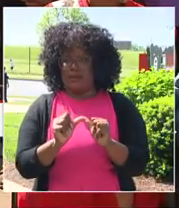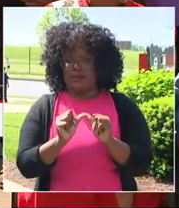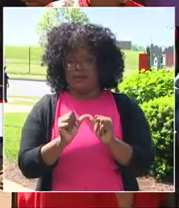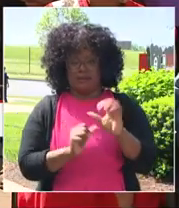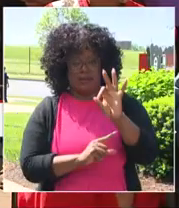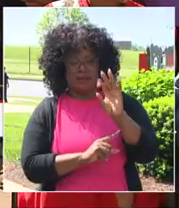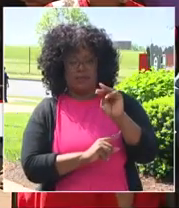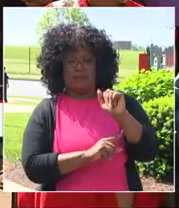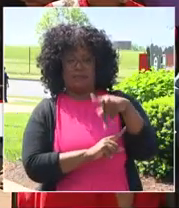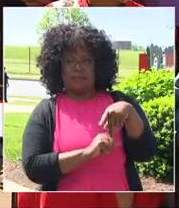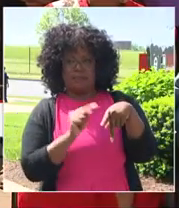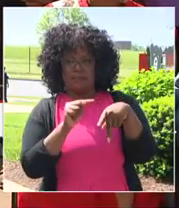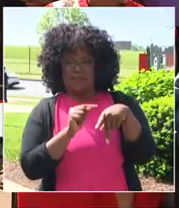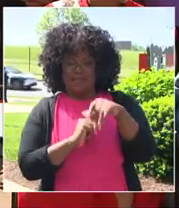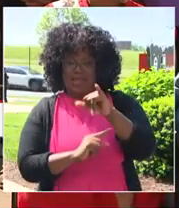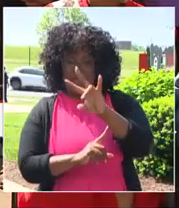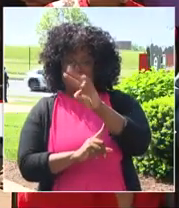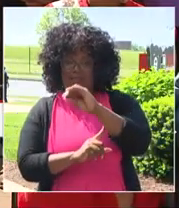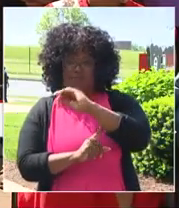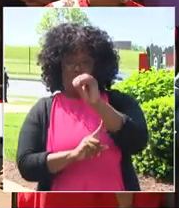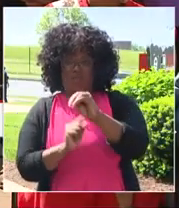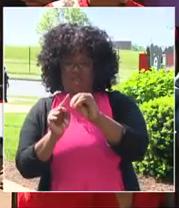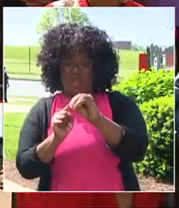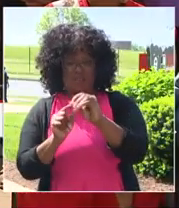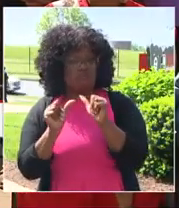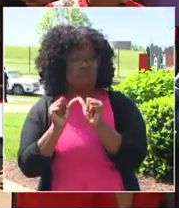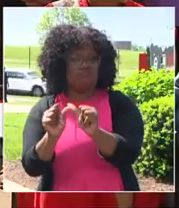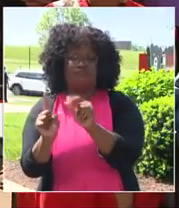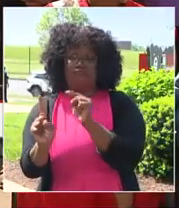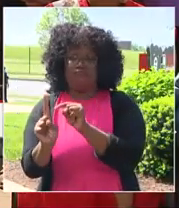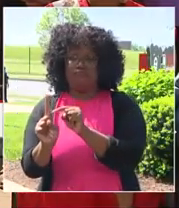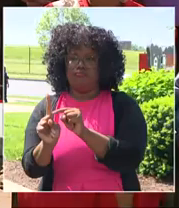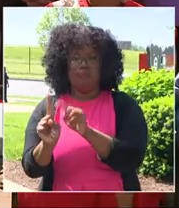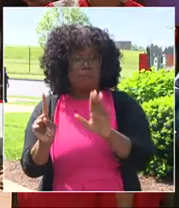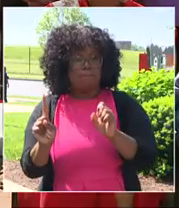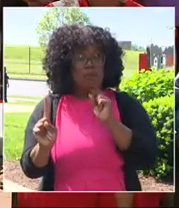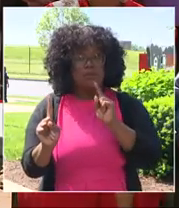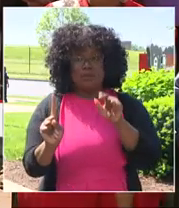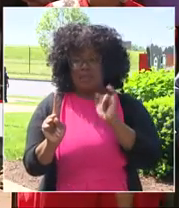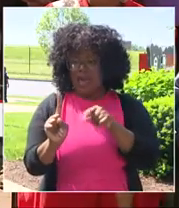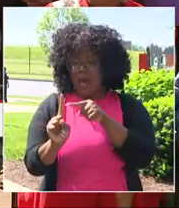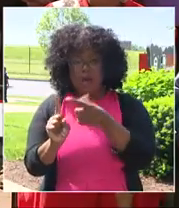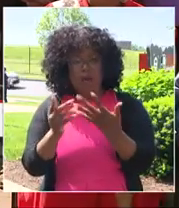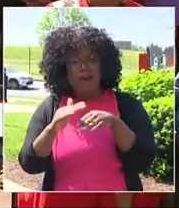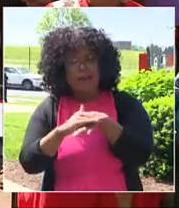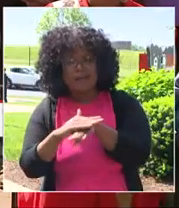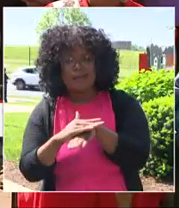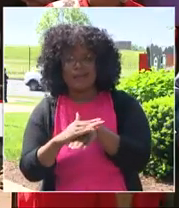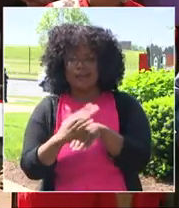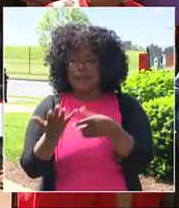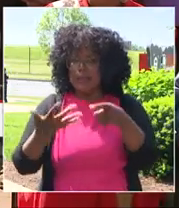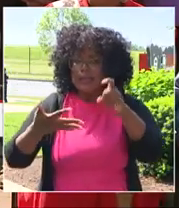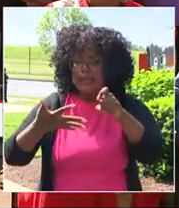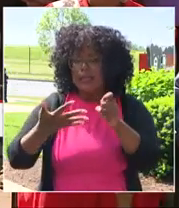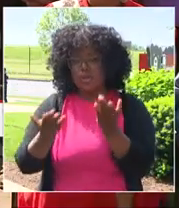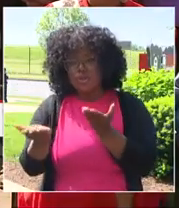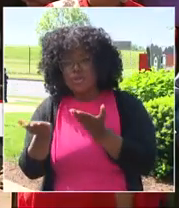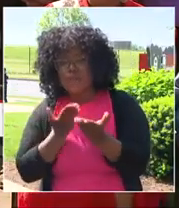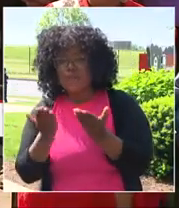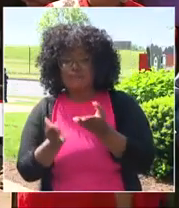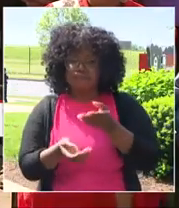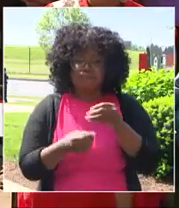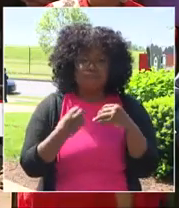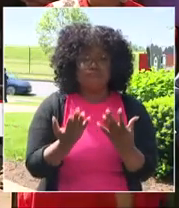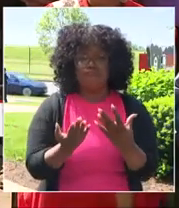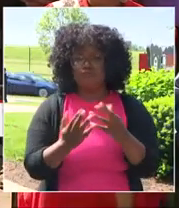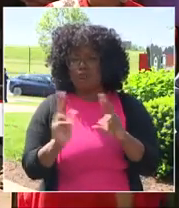70% match, ensuring continued access to necessary pediatric health care services for